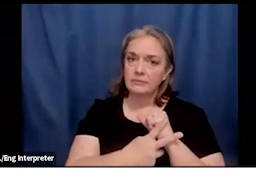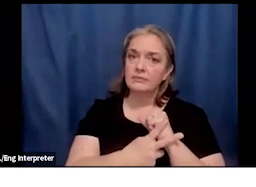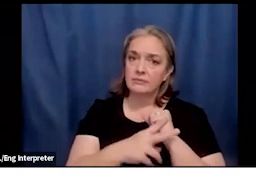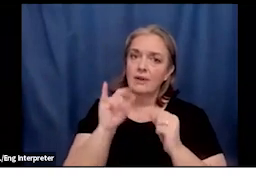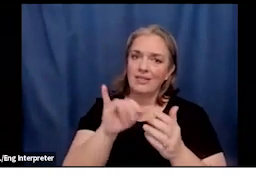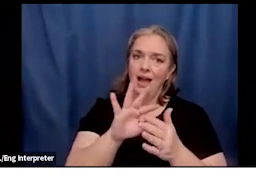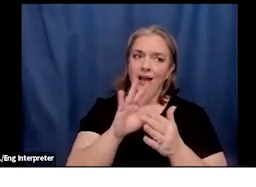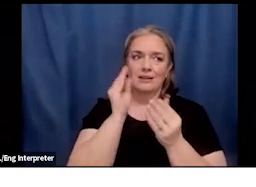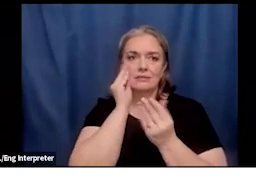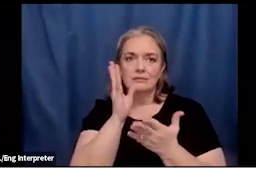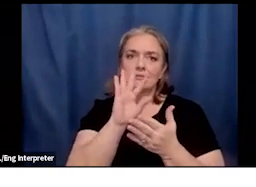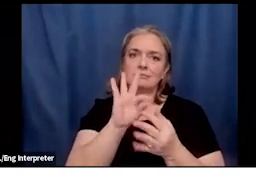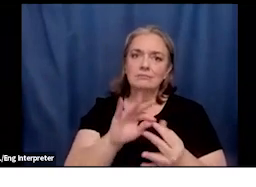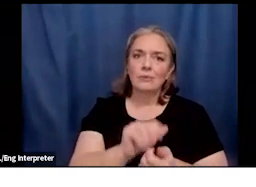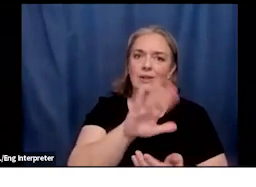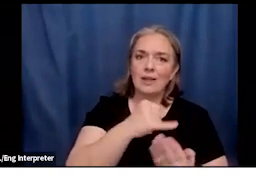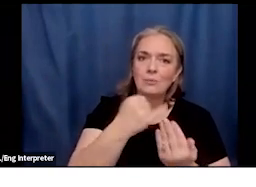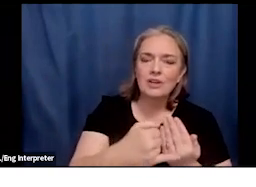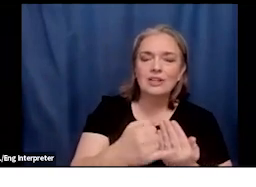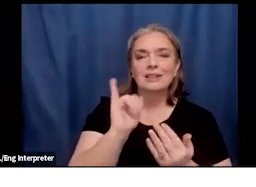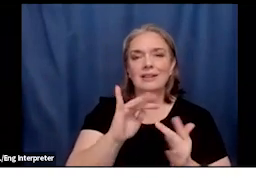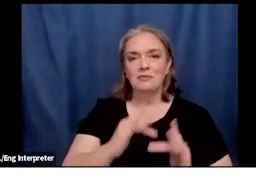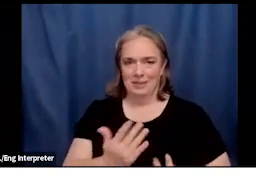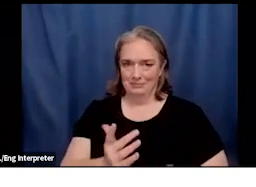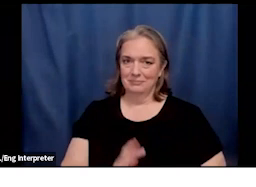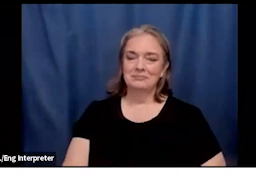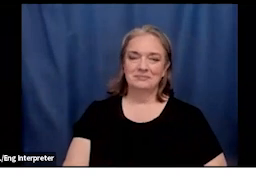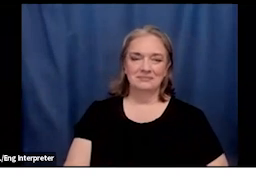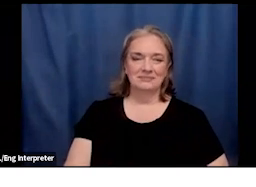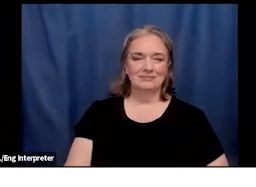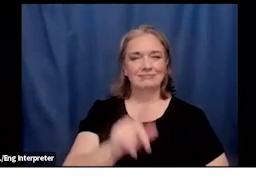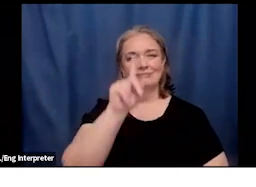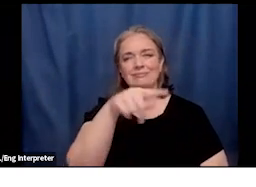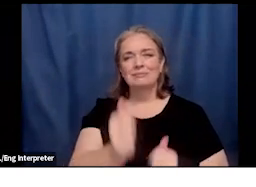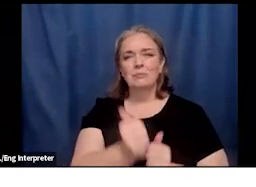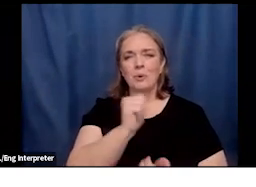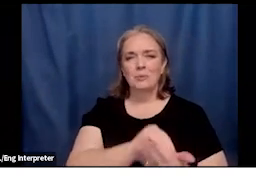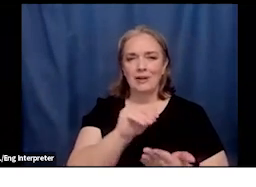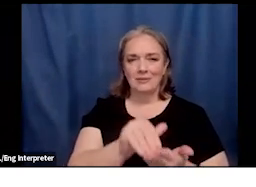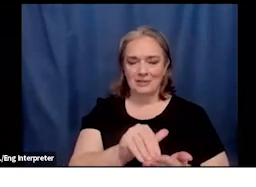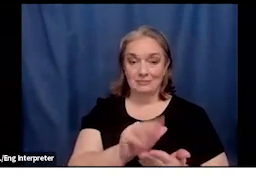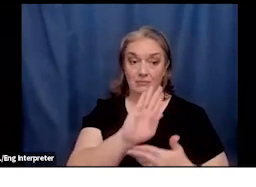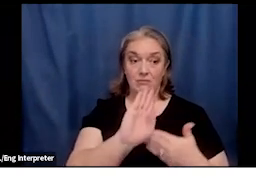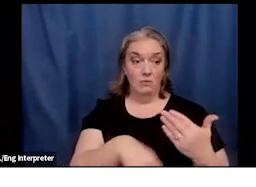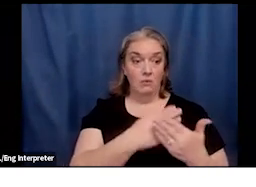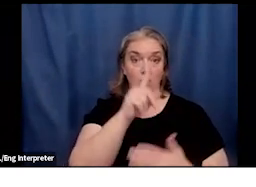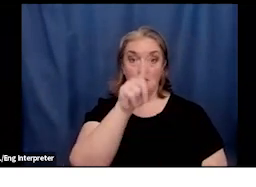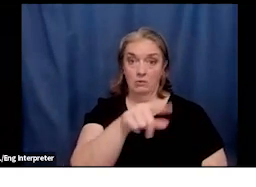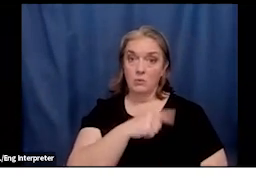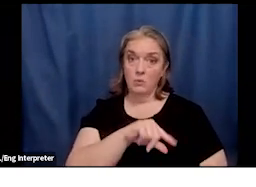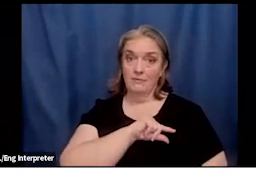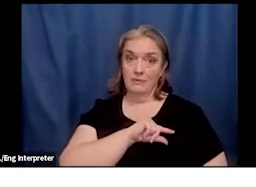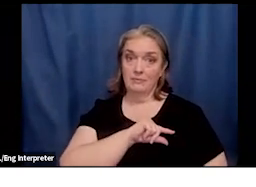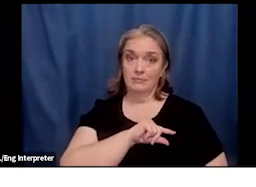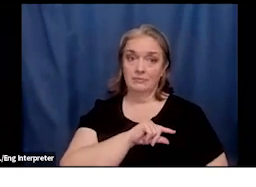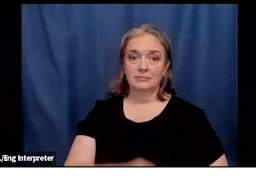content related to your event or project. So these are the most common ones that we see and are all eligible, but